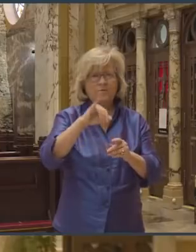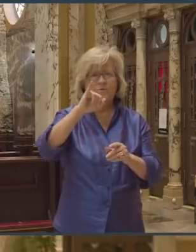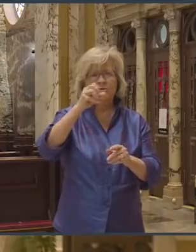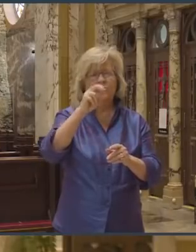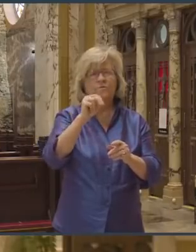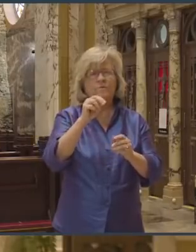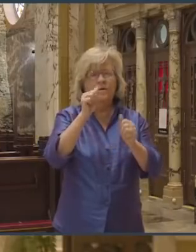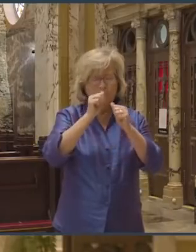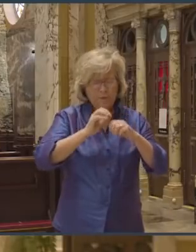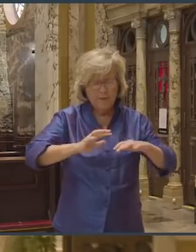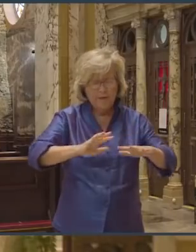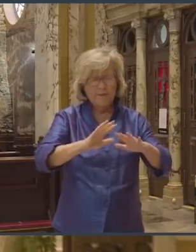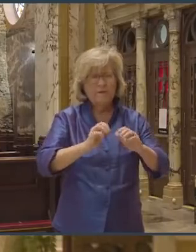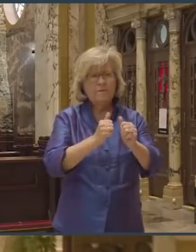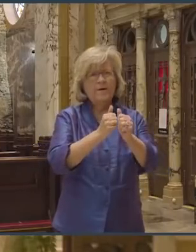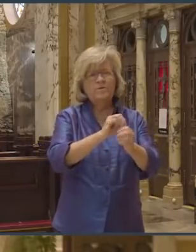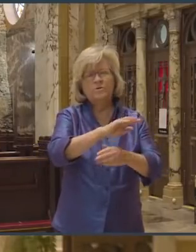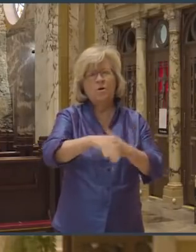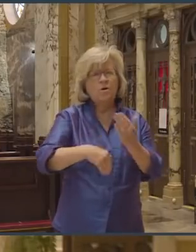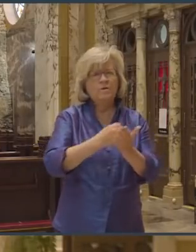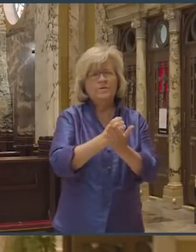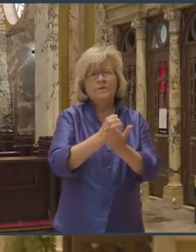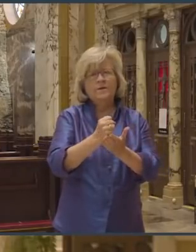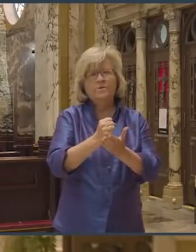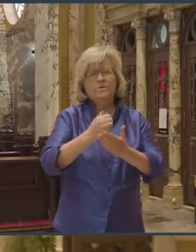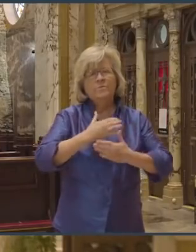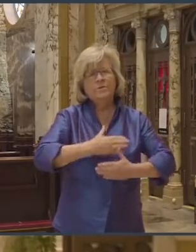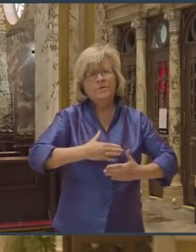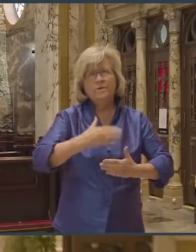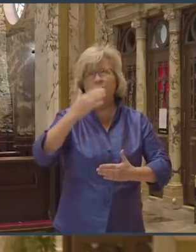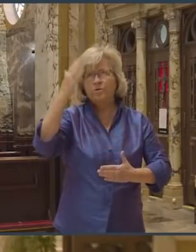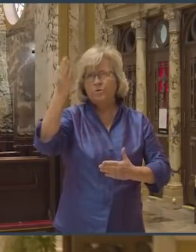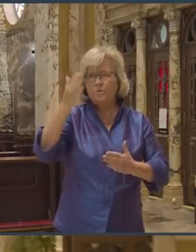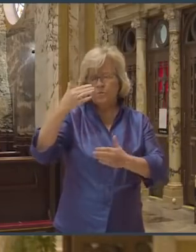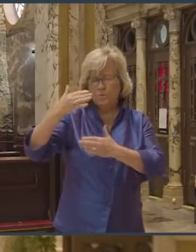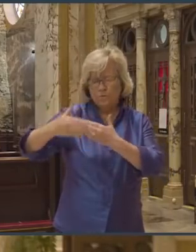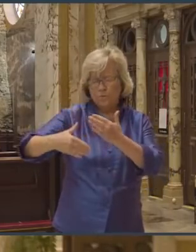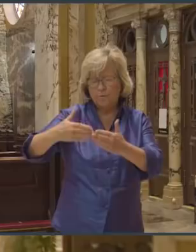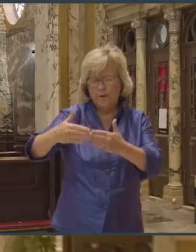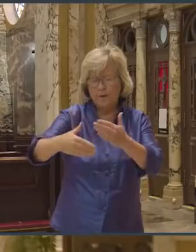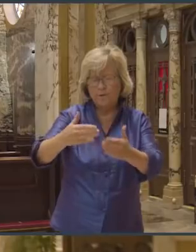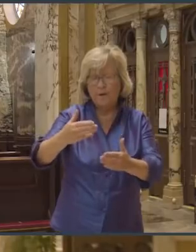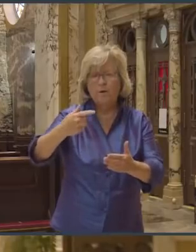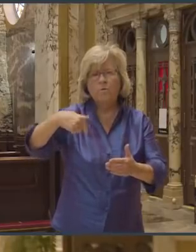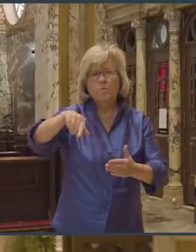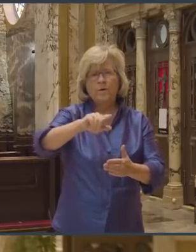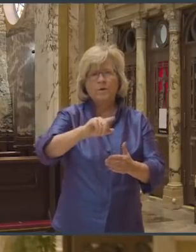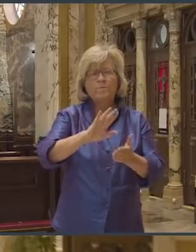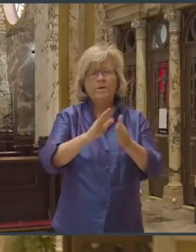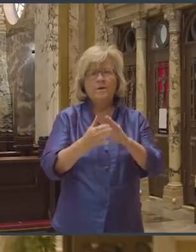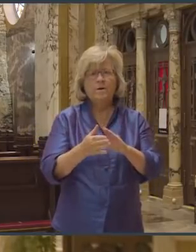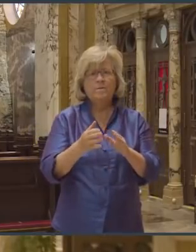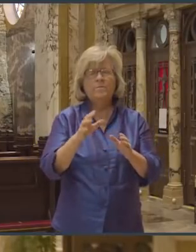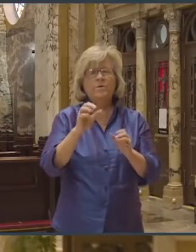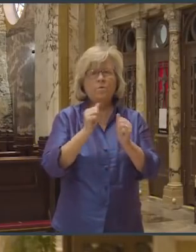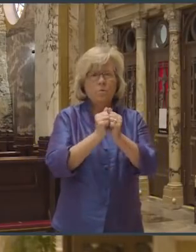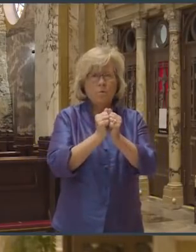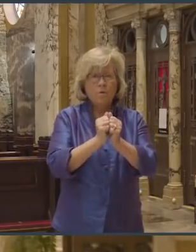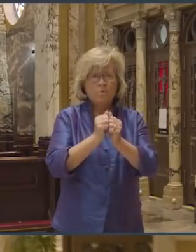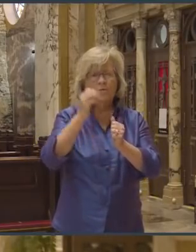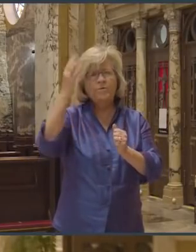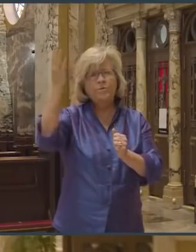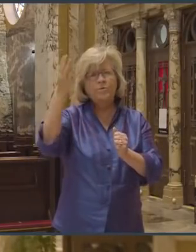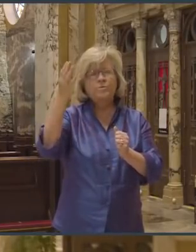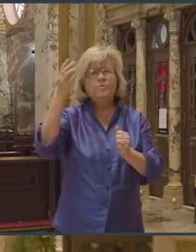blessed apostles and all the saints who have pleased you throughout the ages, we may merit to be co-heirs to eternal life and